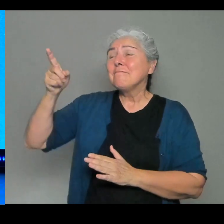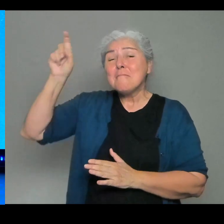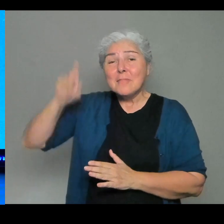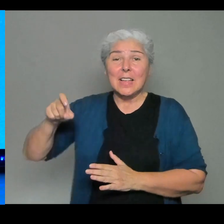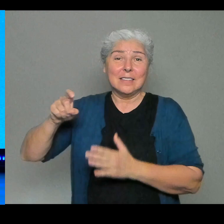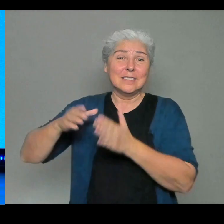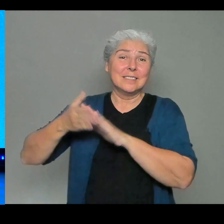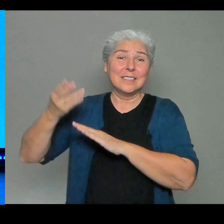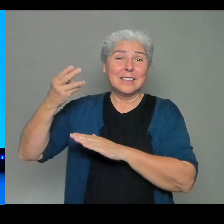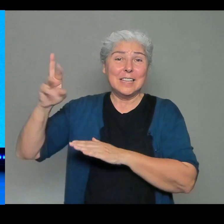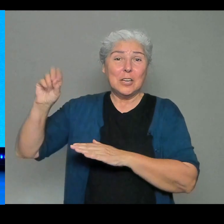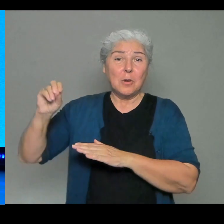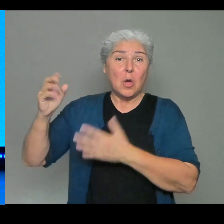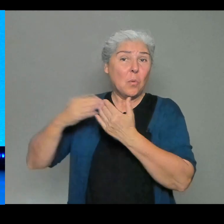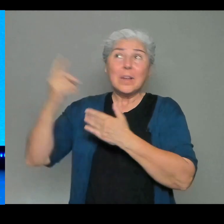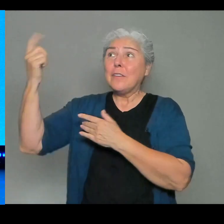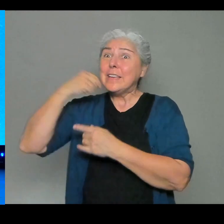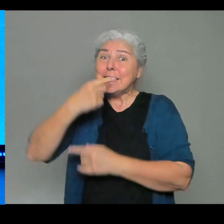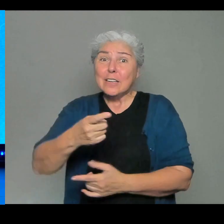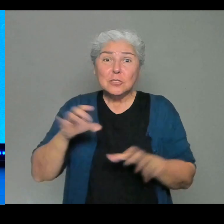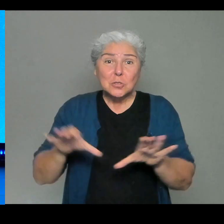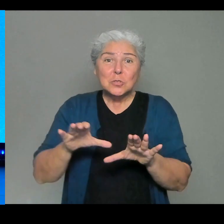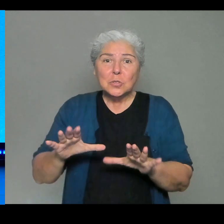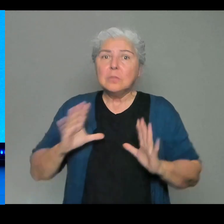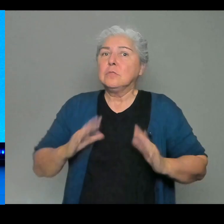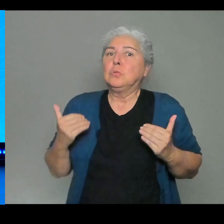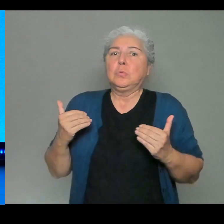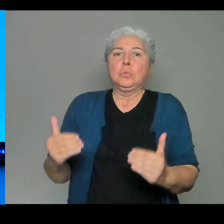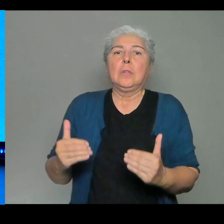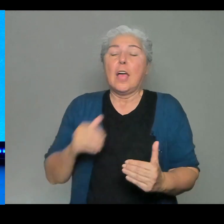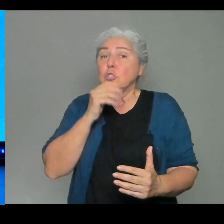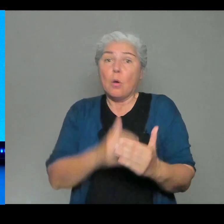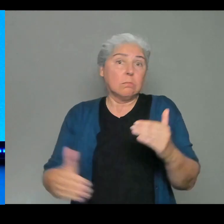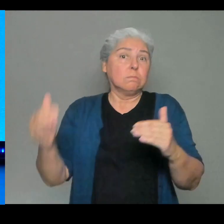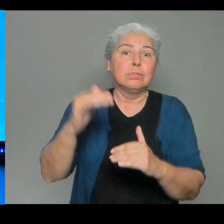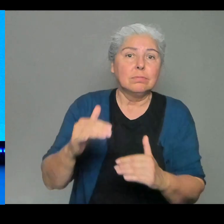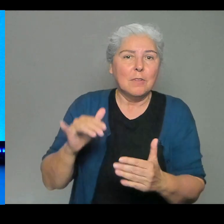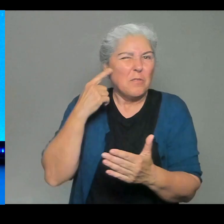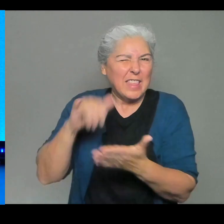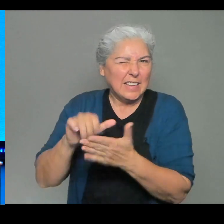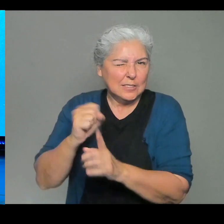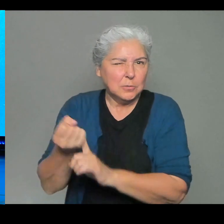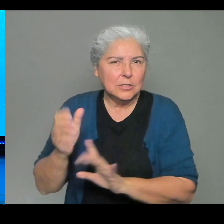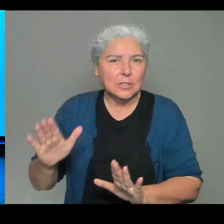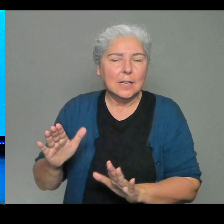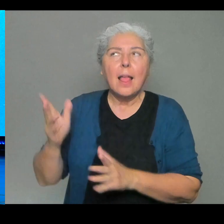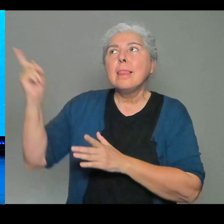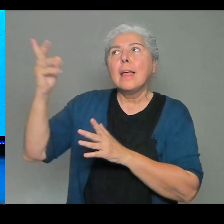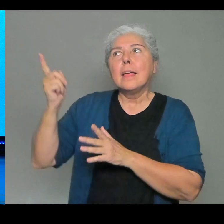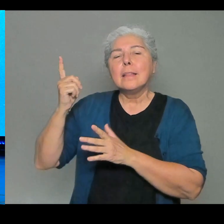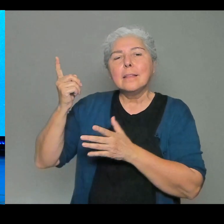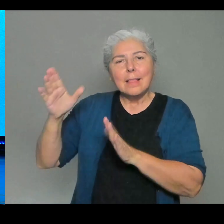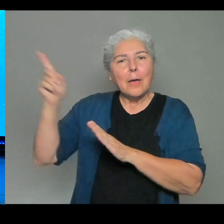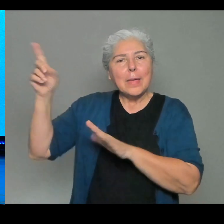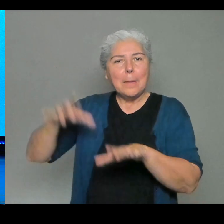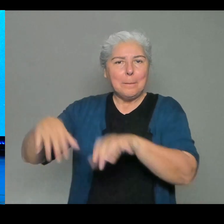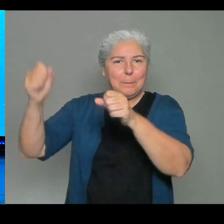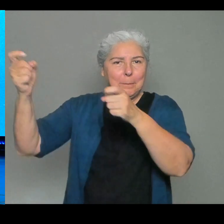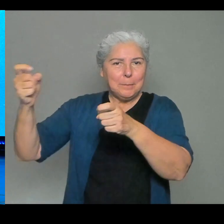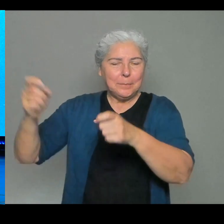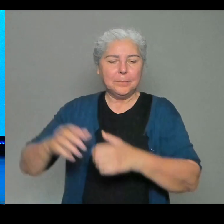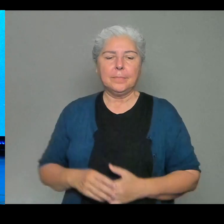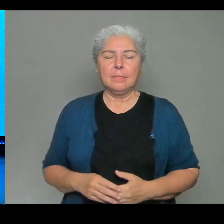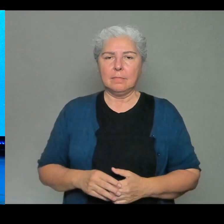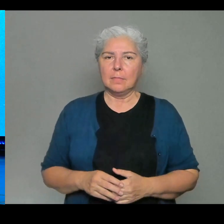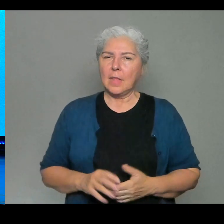be the hero. So you do whatever he tells you to do and don't do any more in that situation and let him